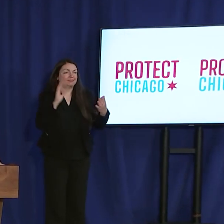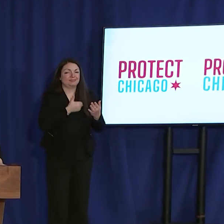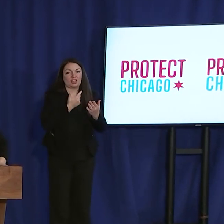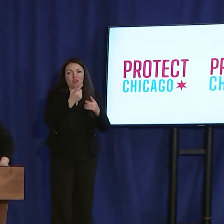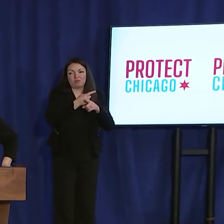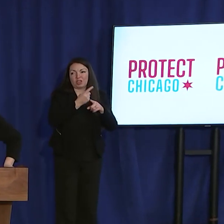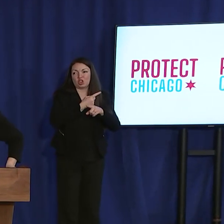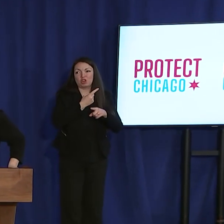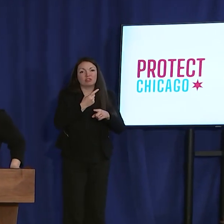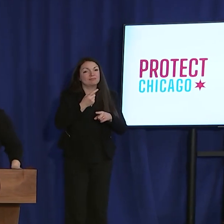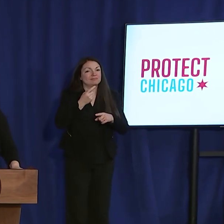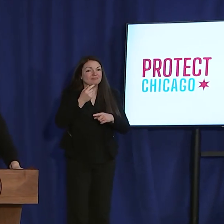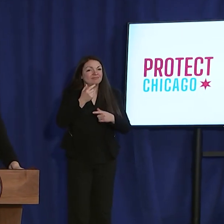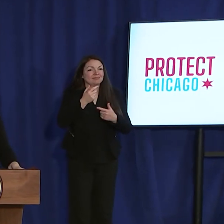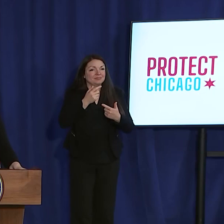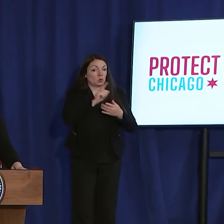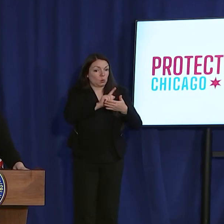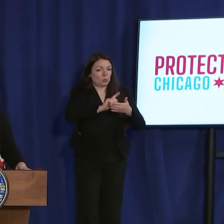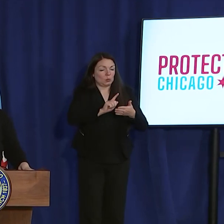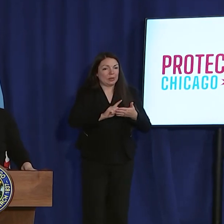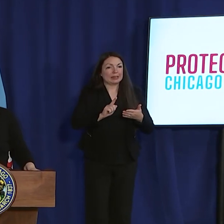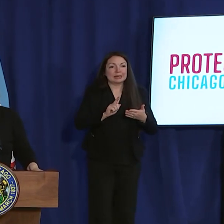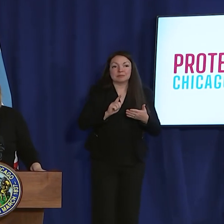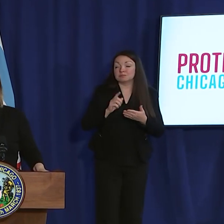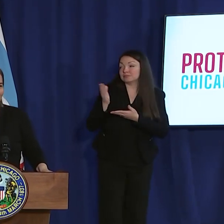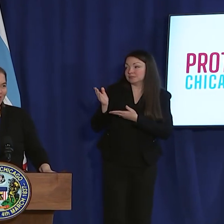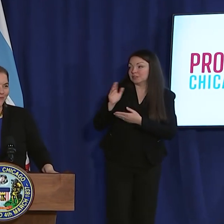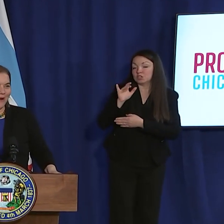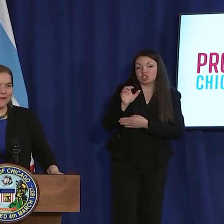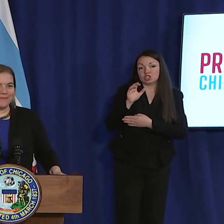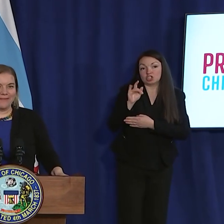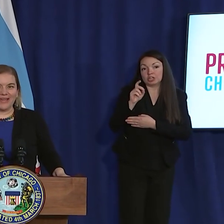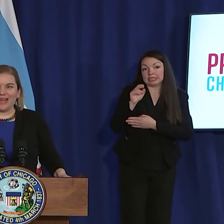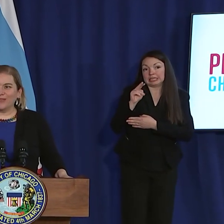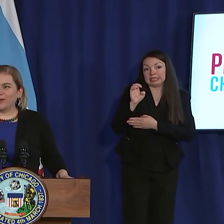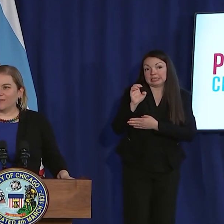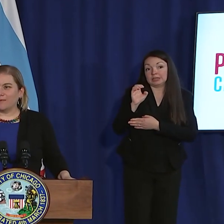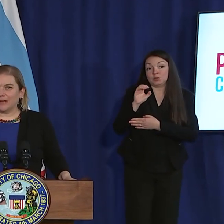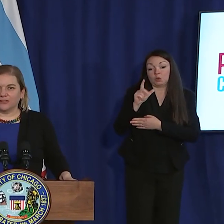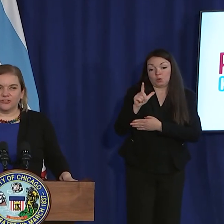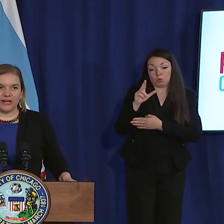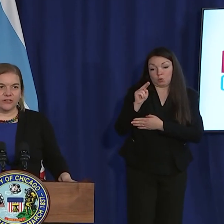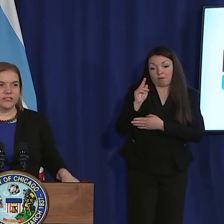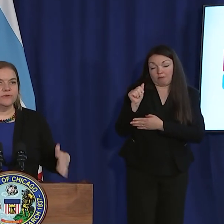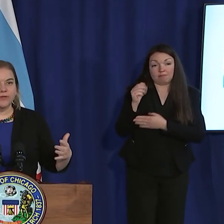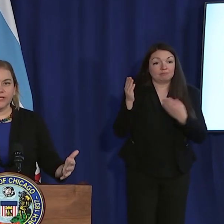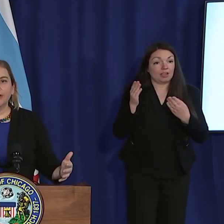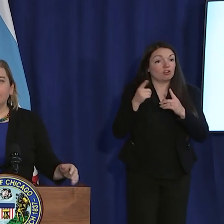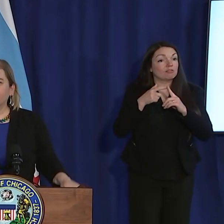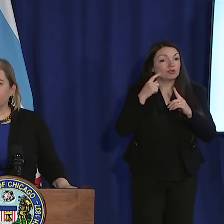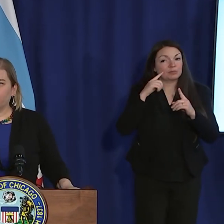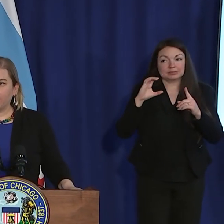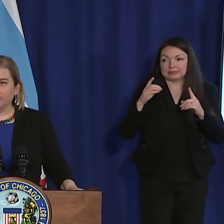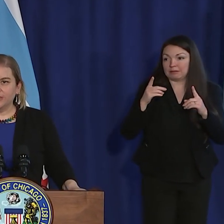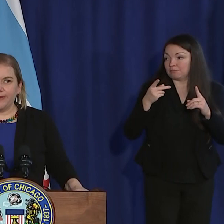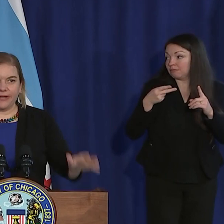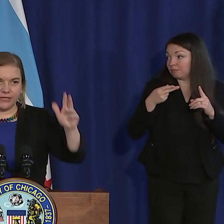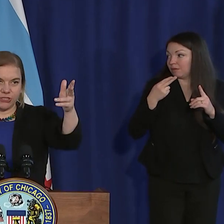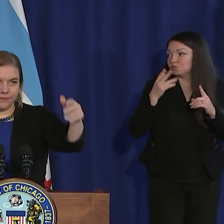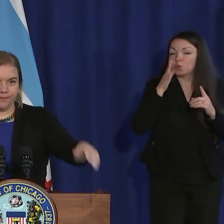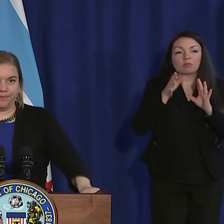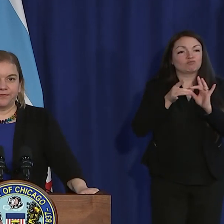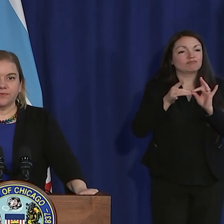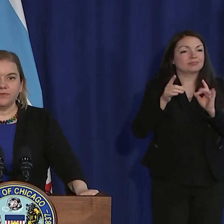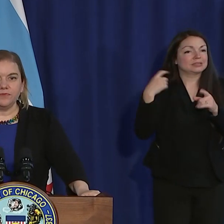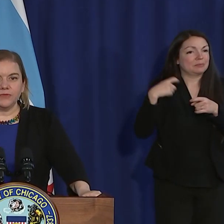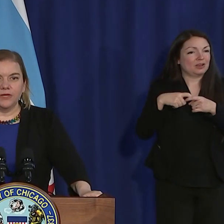COVID-19 update. I'm joined today by Dr. Arwady and Luna from the Chicago Department of Public Health, one of our medical directors, who will give some remarks in